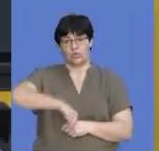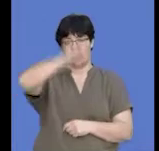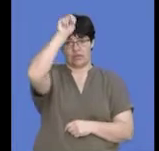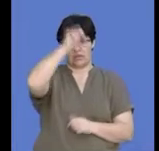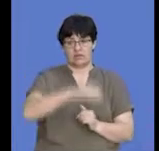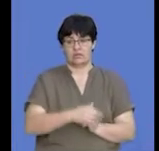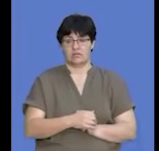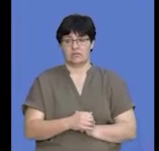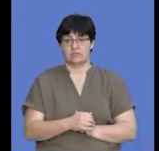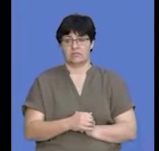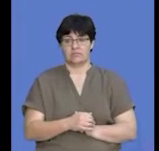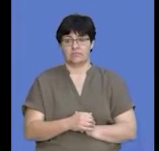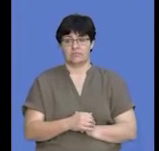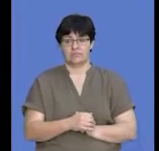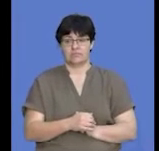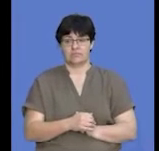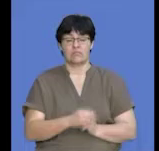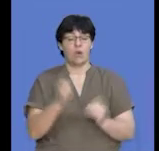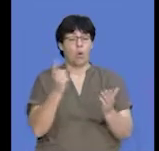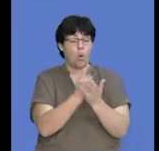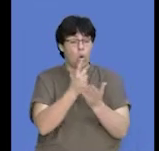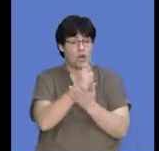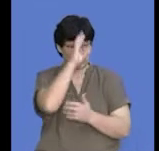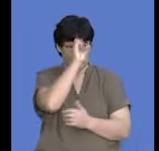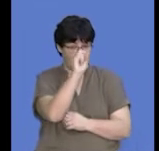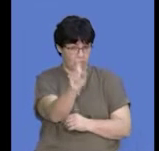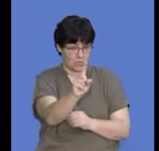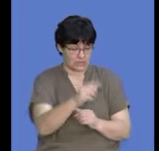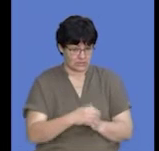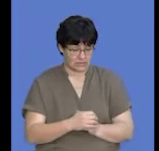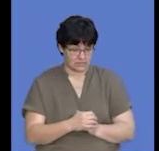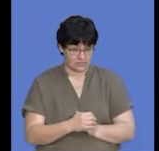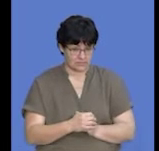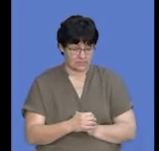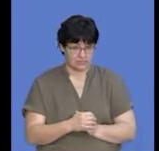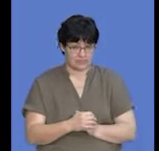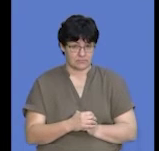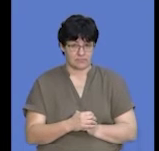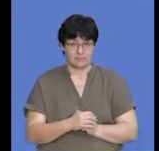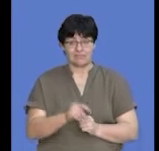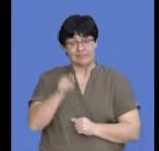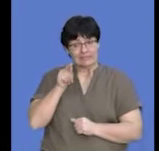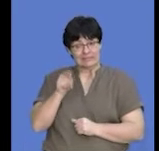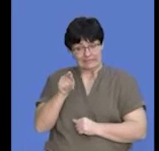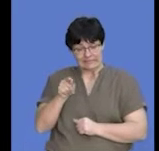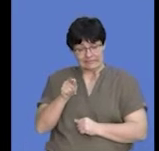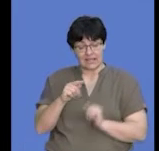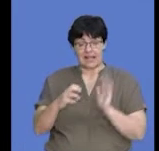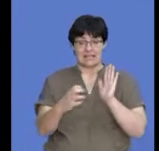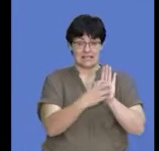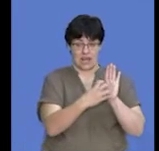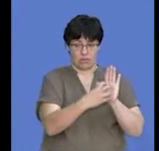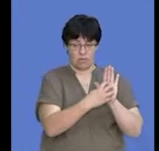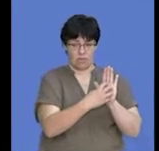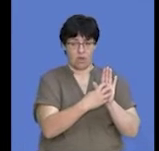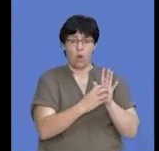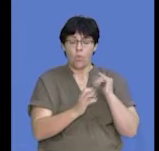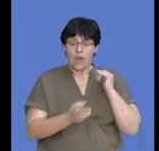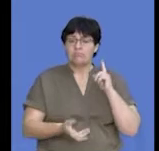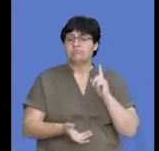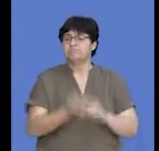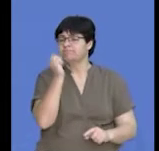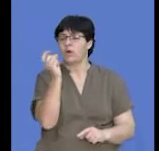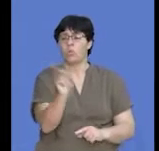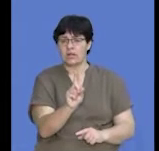Now, always remember the following, that in this particular diagram, we are trying to